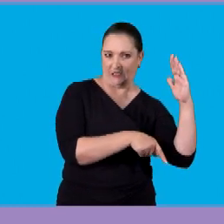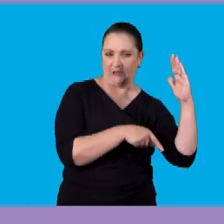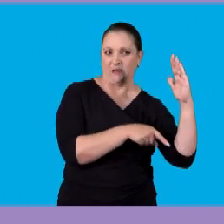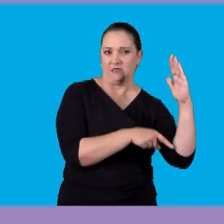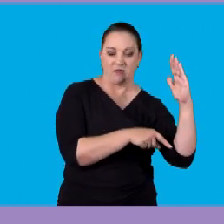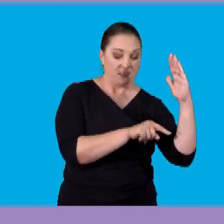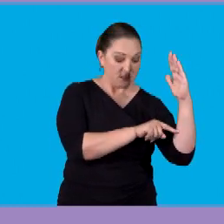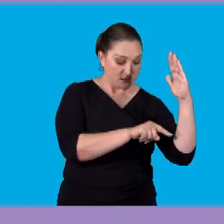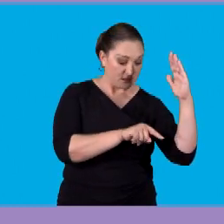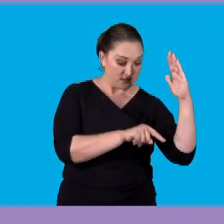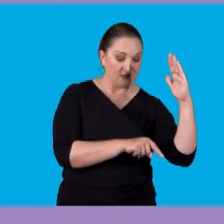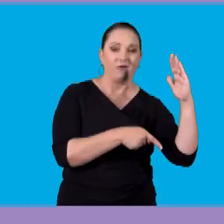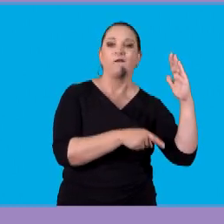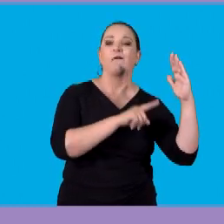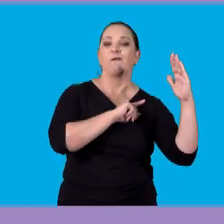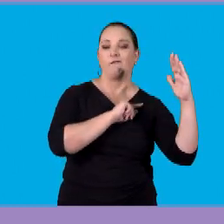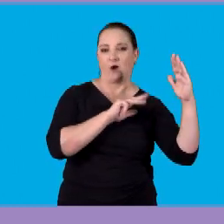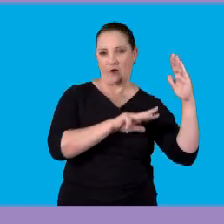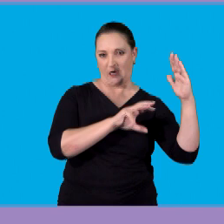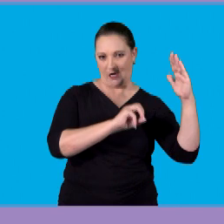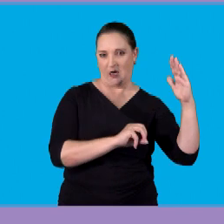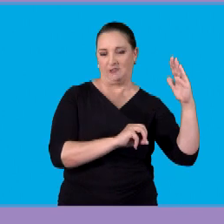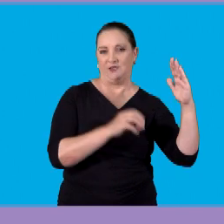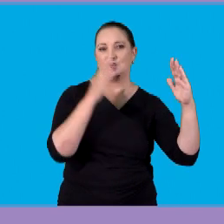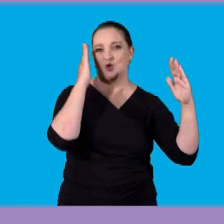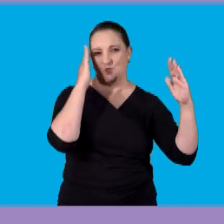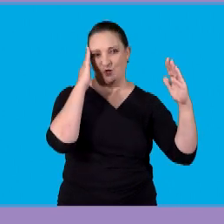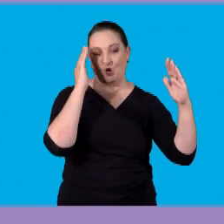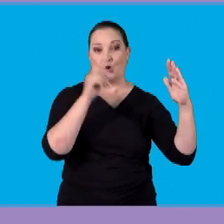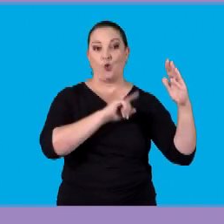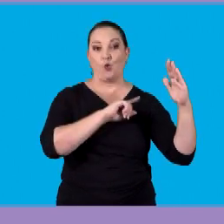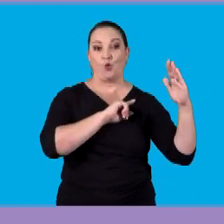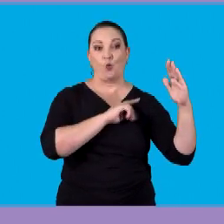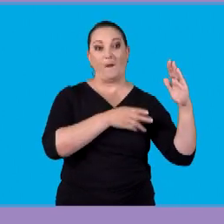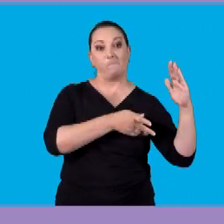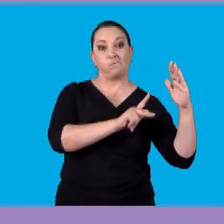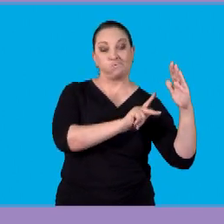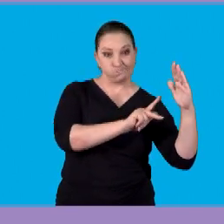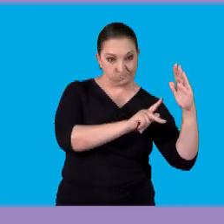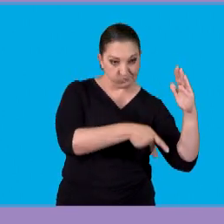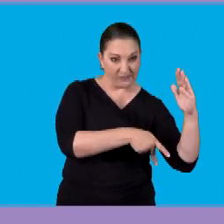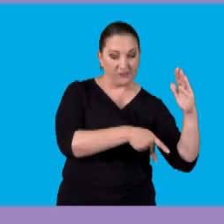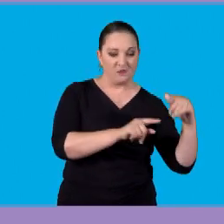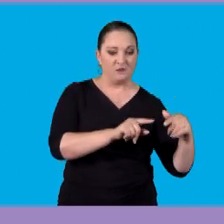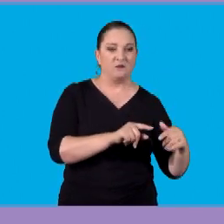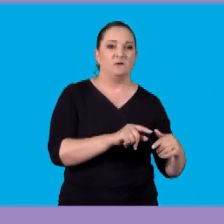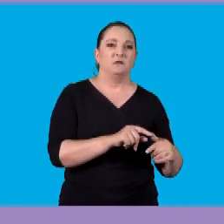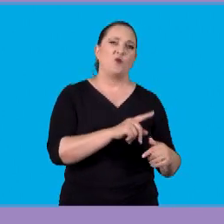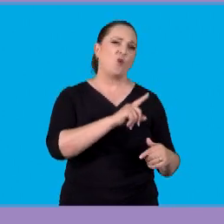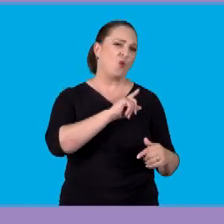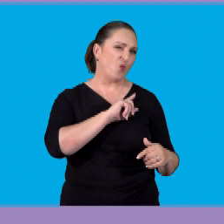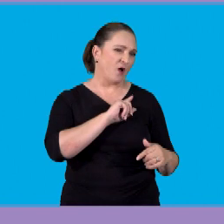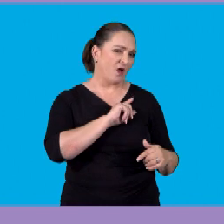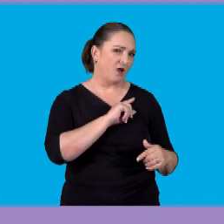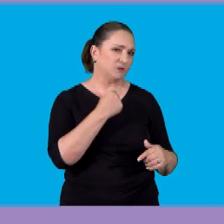is a square, that means that angle D is 90 degrees. So P is equals to 90 degrees. And